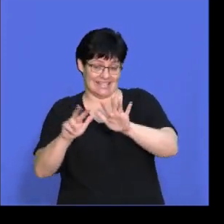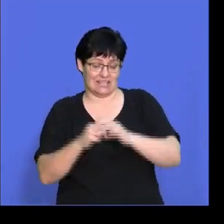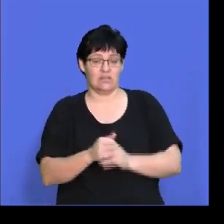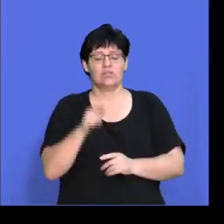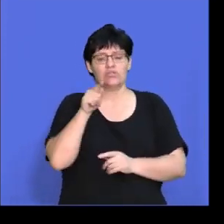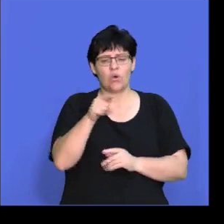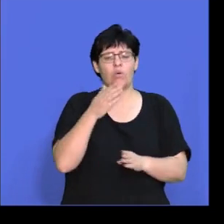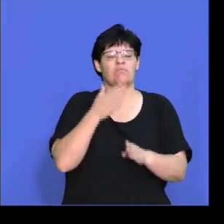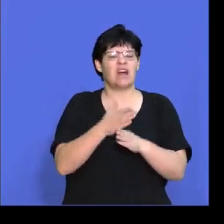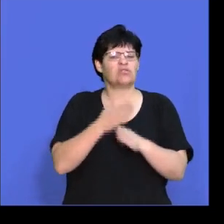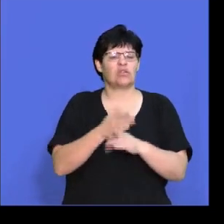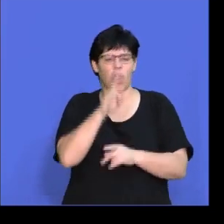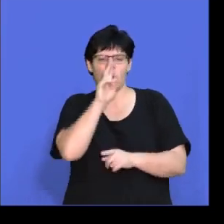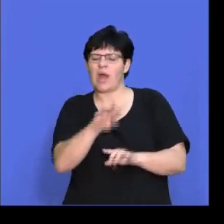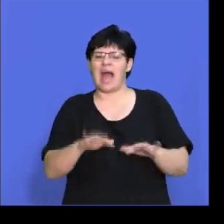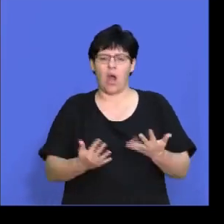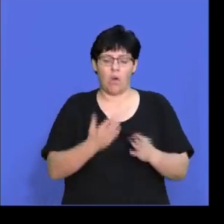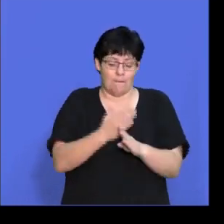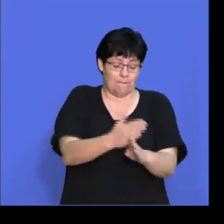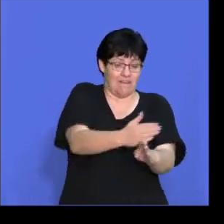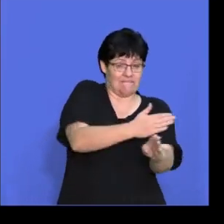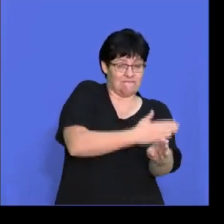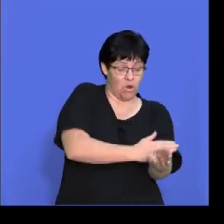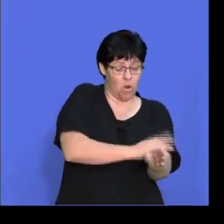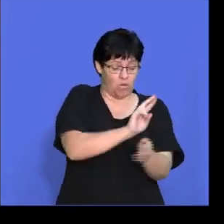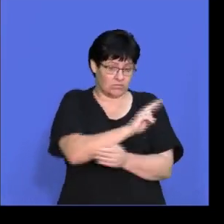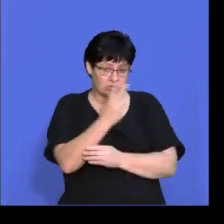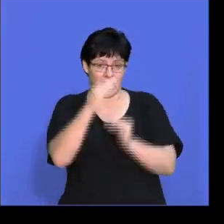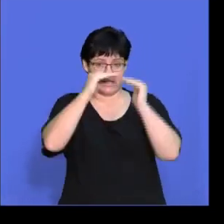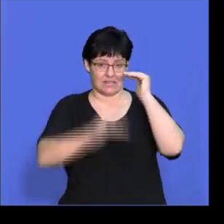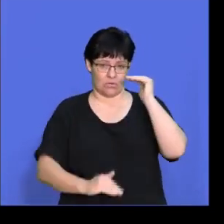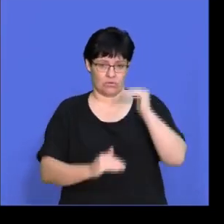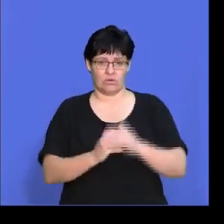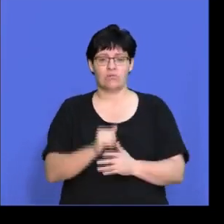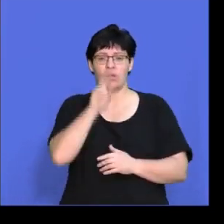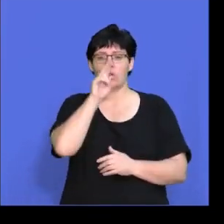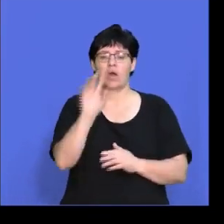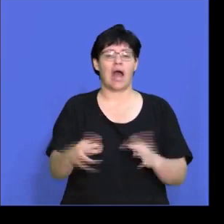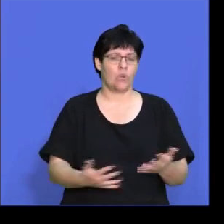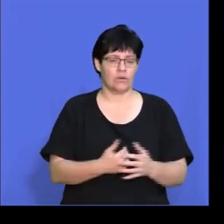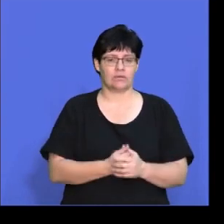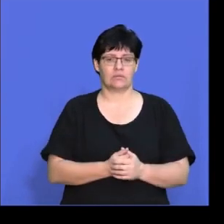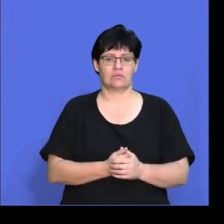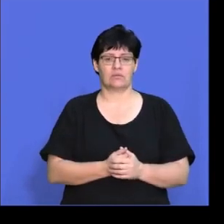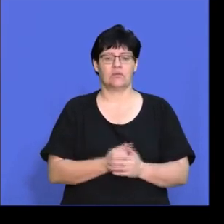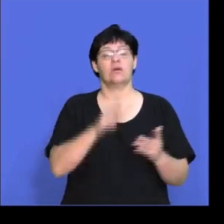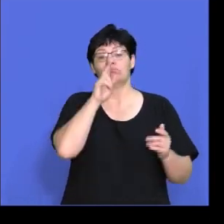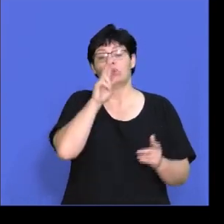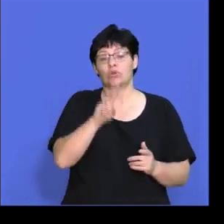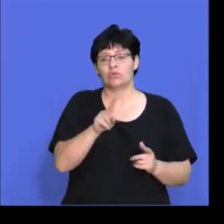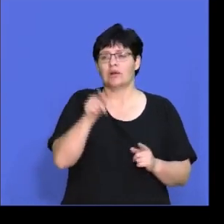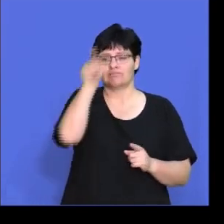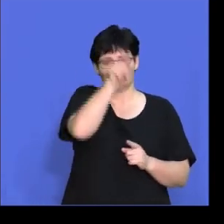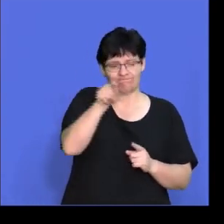this exponential function would have looked like before it was translated down, it would have looked like that, and it would